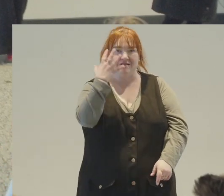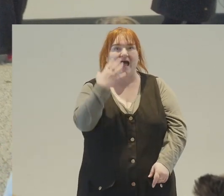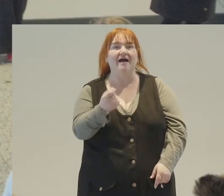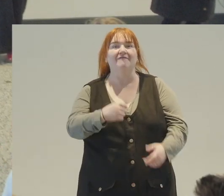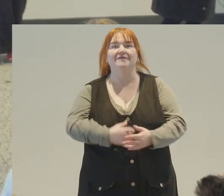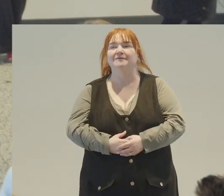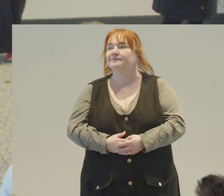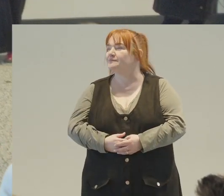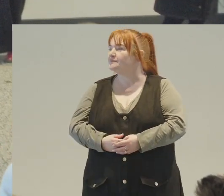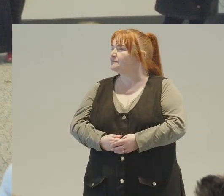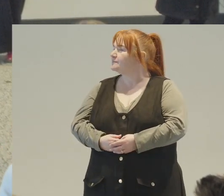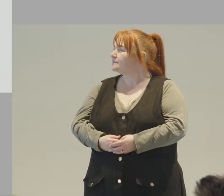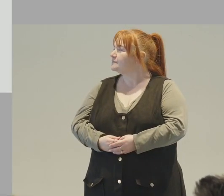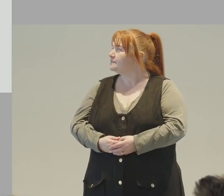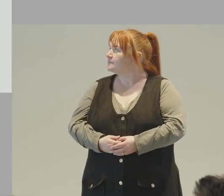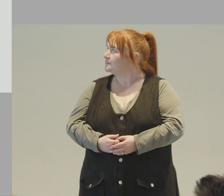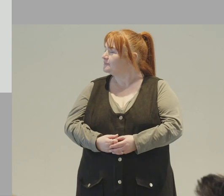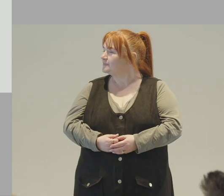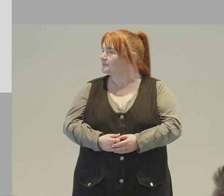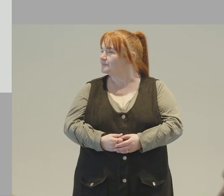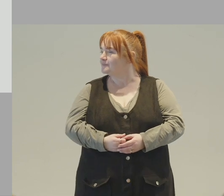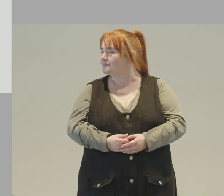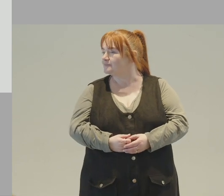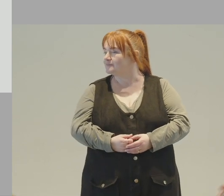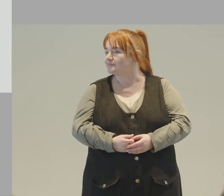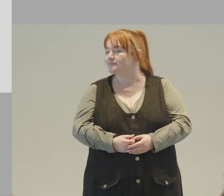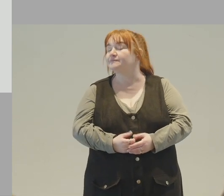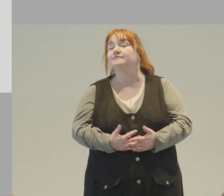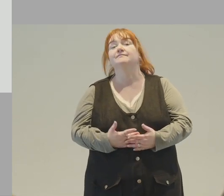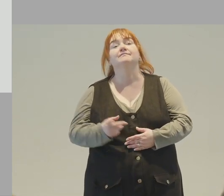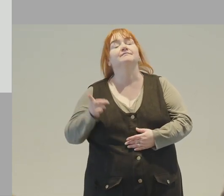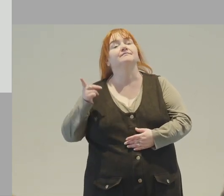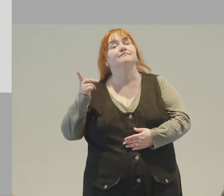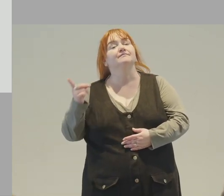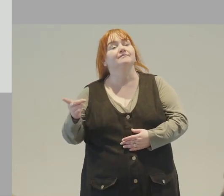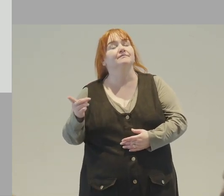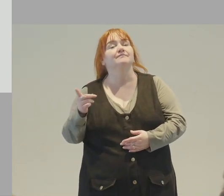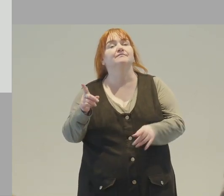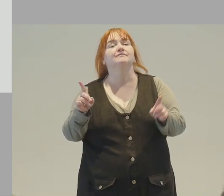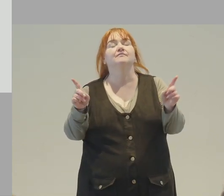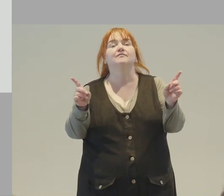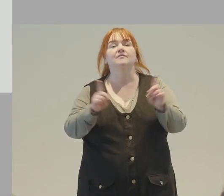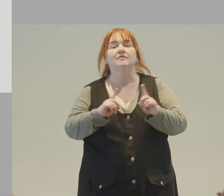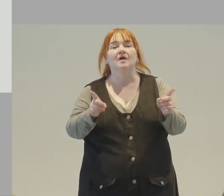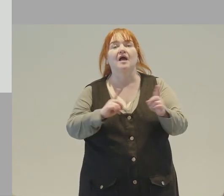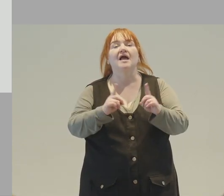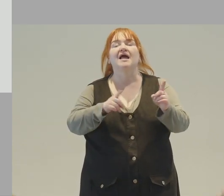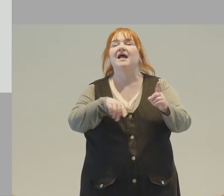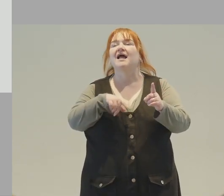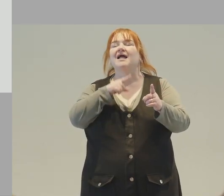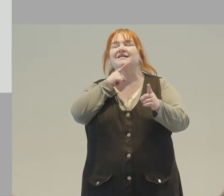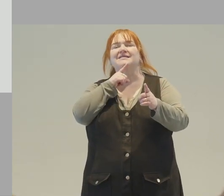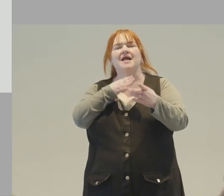slide. Thank you. So it's about removing disabling barriers. What does that mean to you,